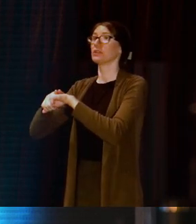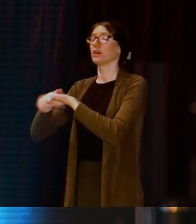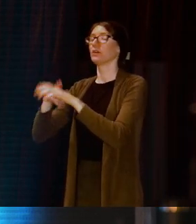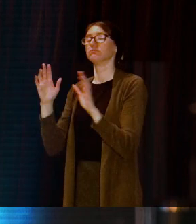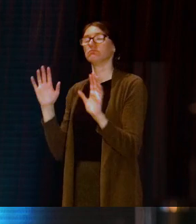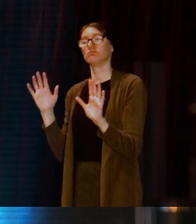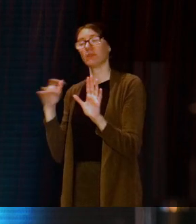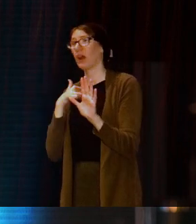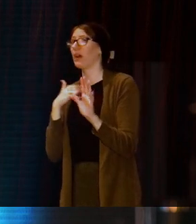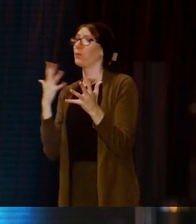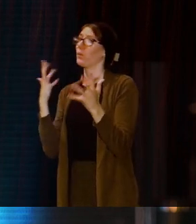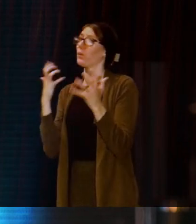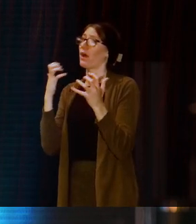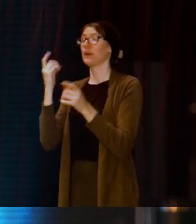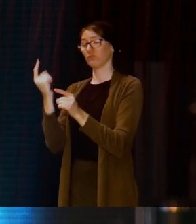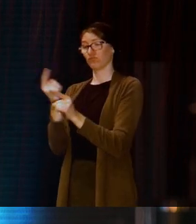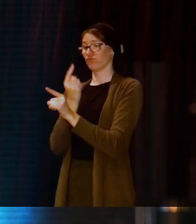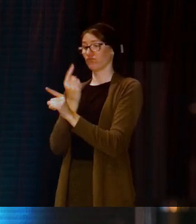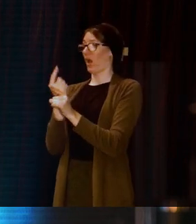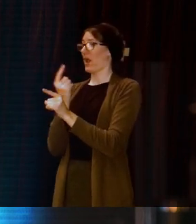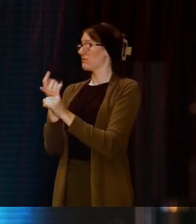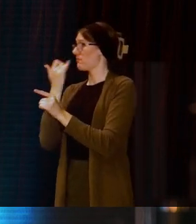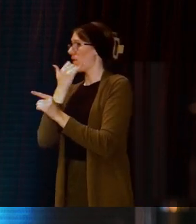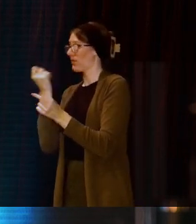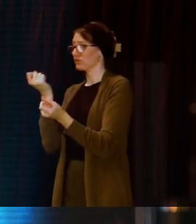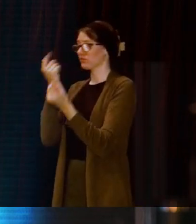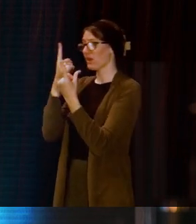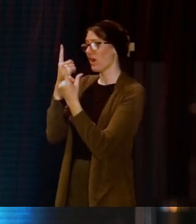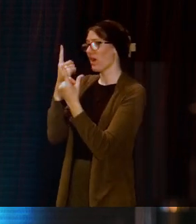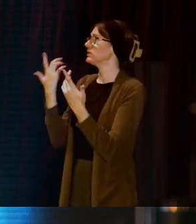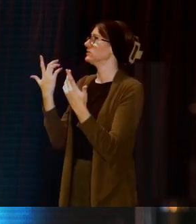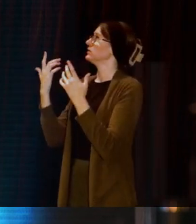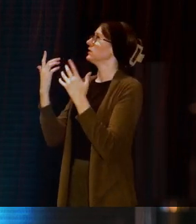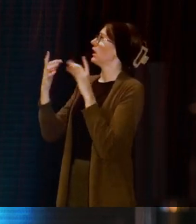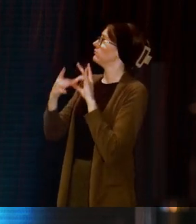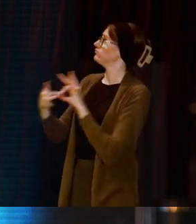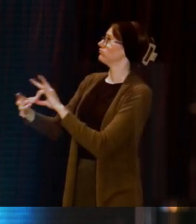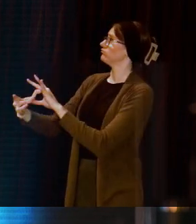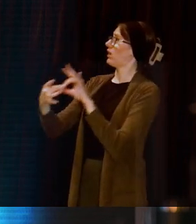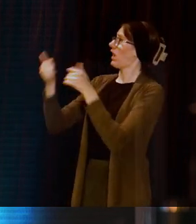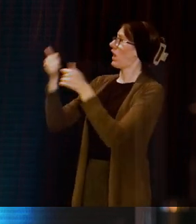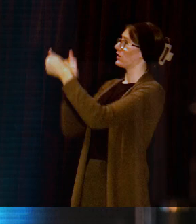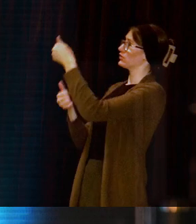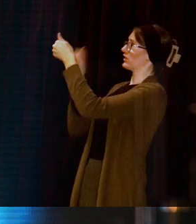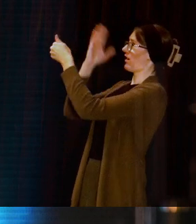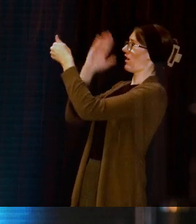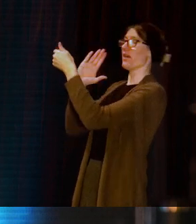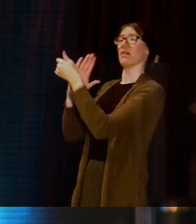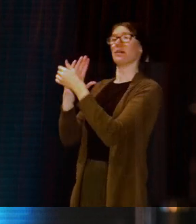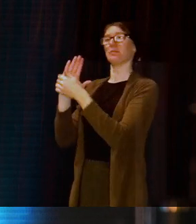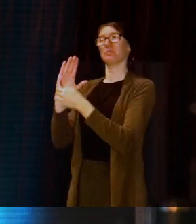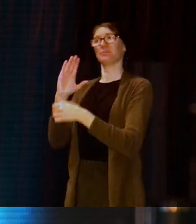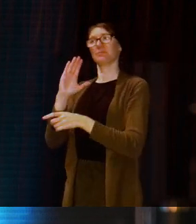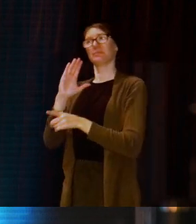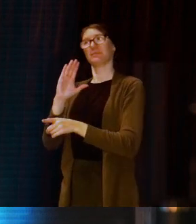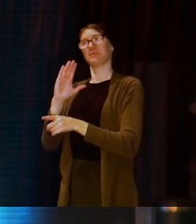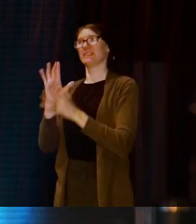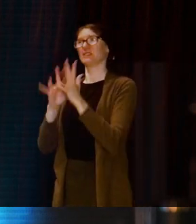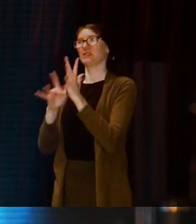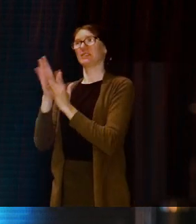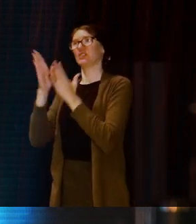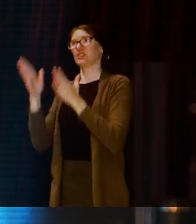see a nation that is moral and united and one under God. But the problem with this whole Christian nationalism sort of